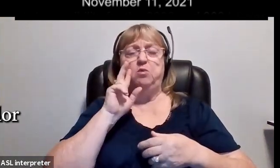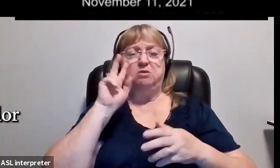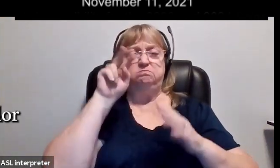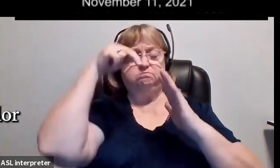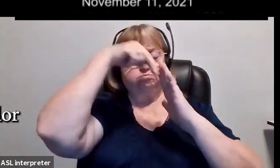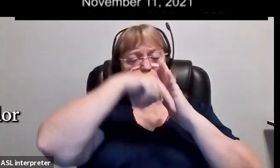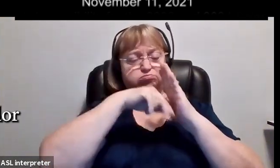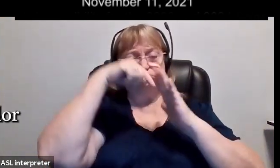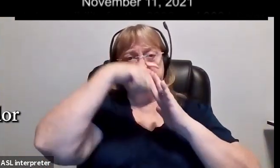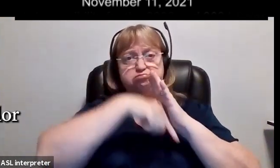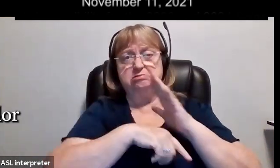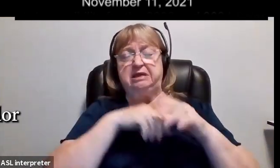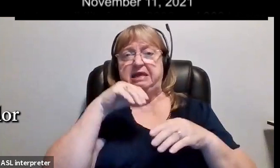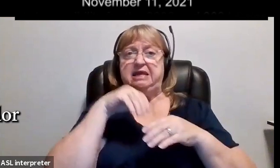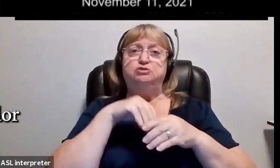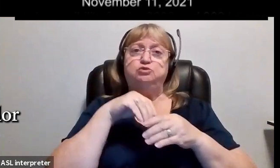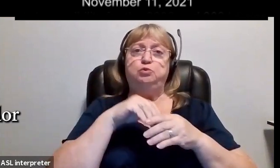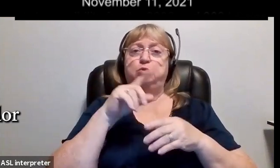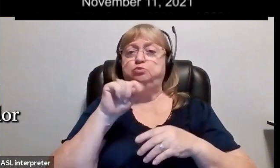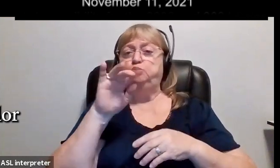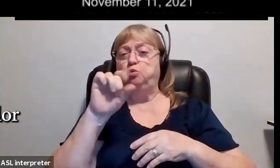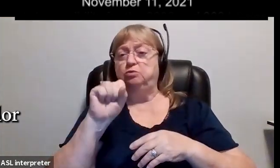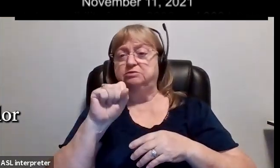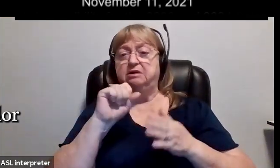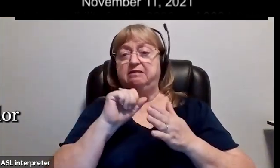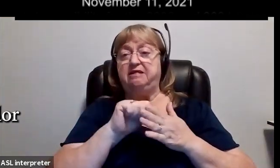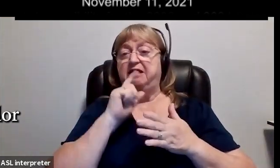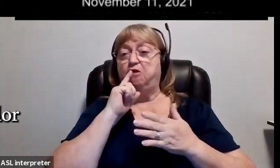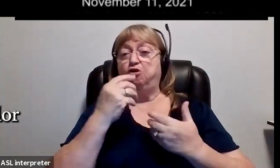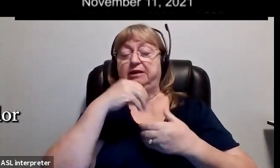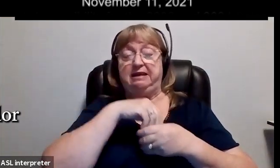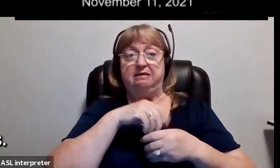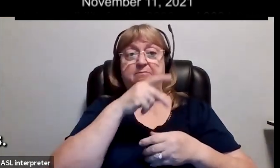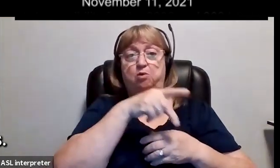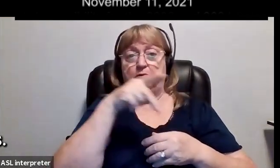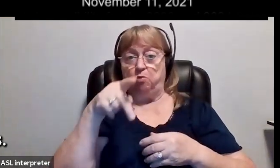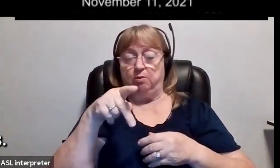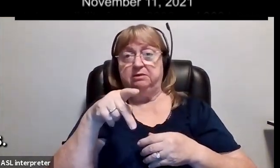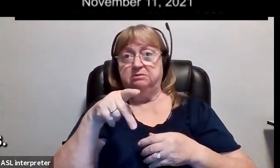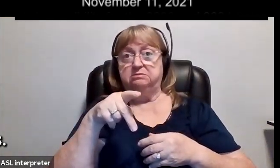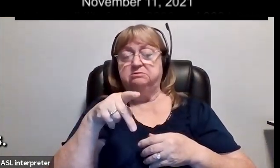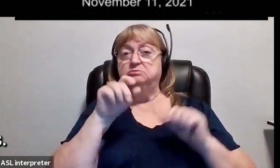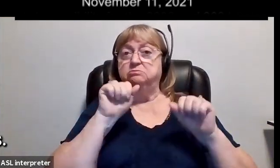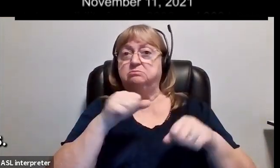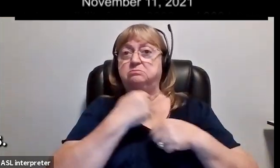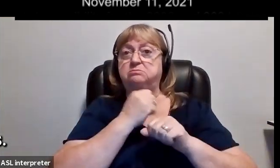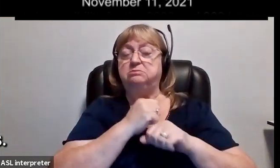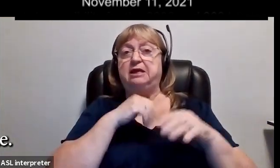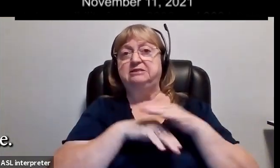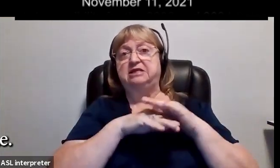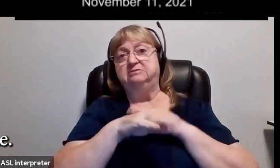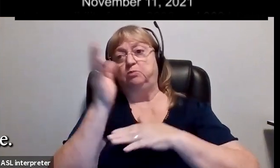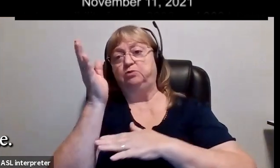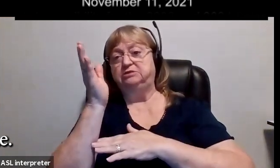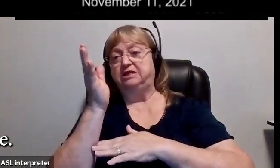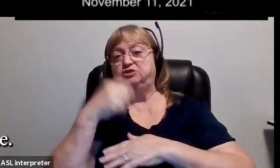into the tools that are embedded in PowerPoint to create accessible presentations.